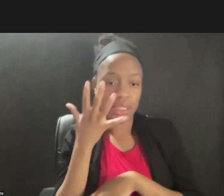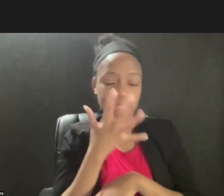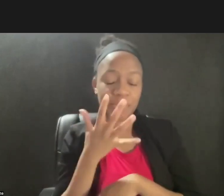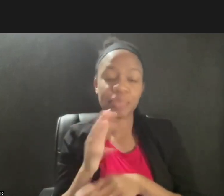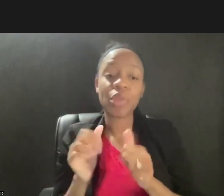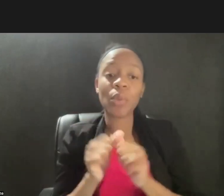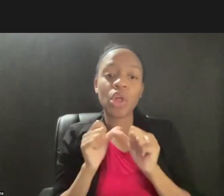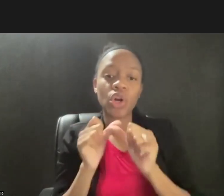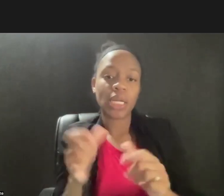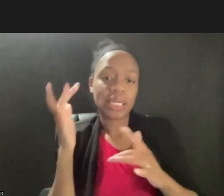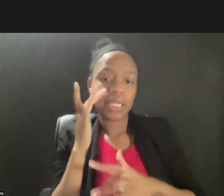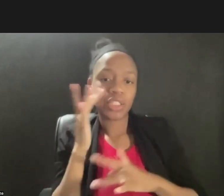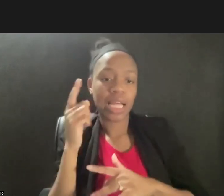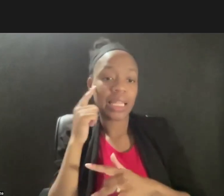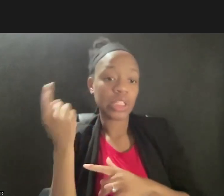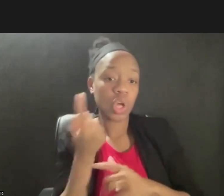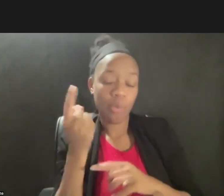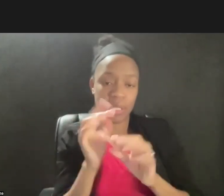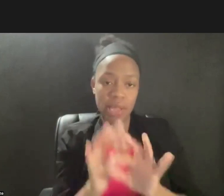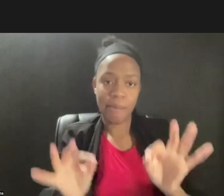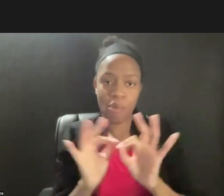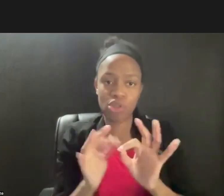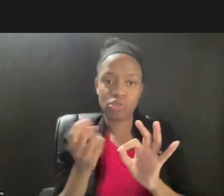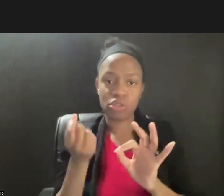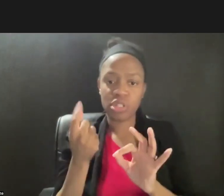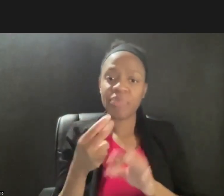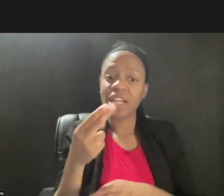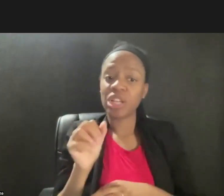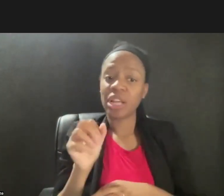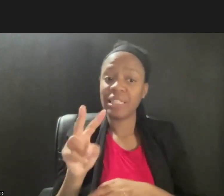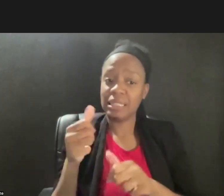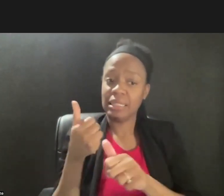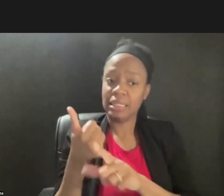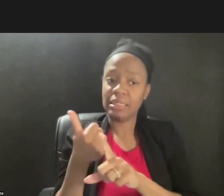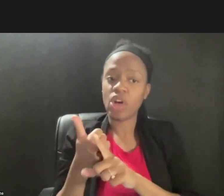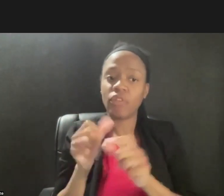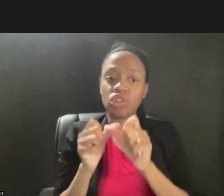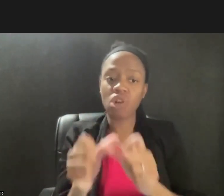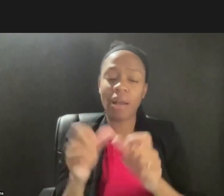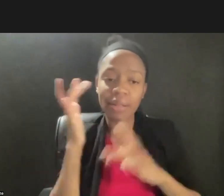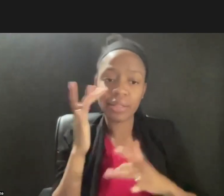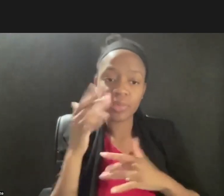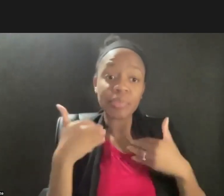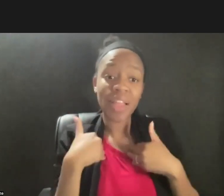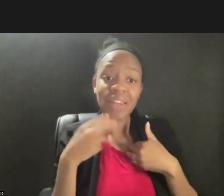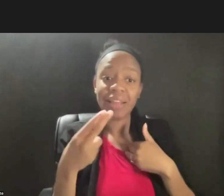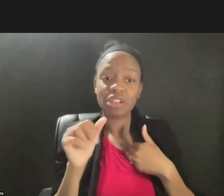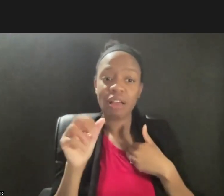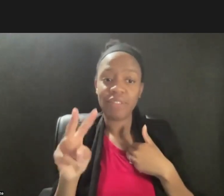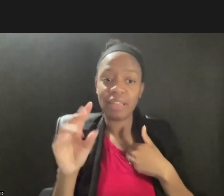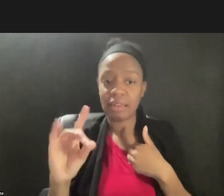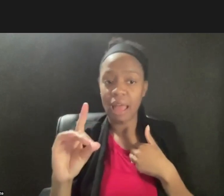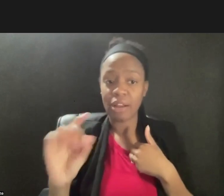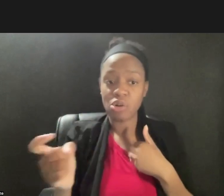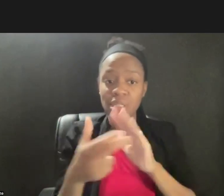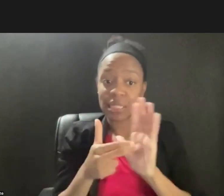it's always important to understand HIV itself is a chronic illness, and having an HIV diagnosis actually